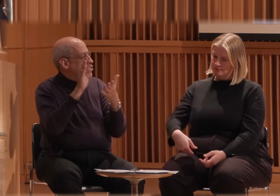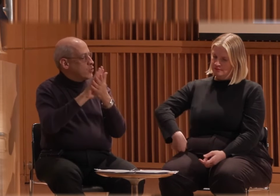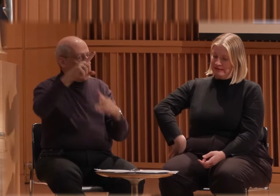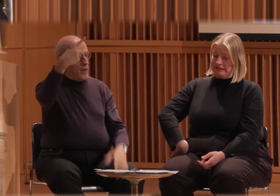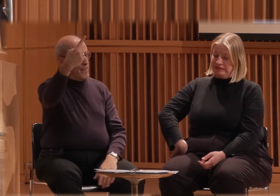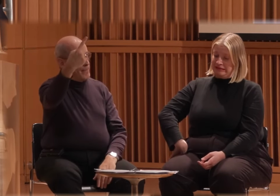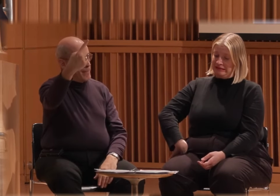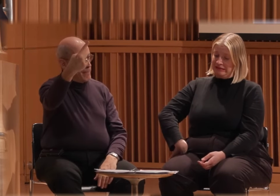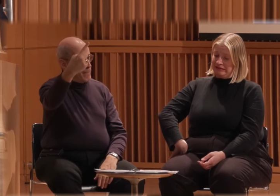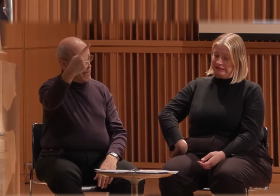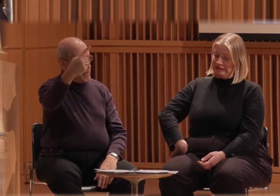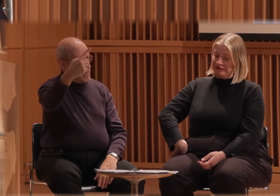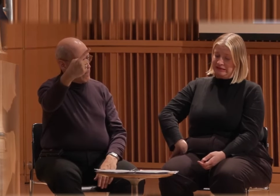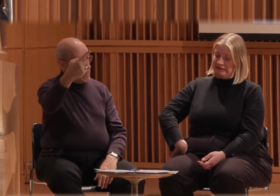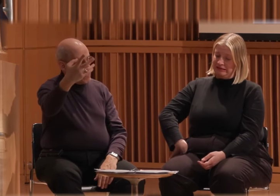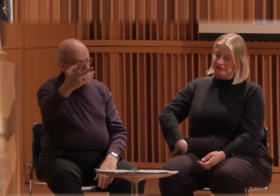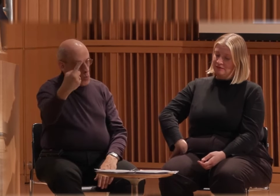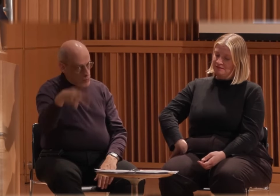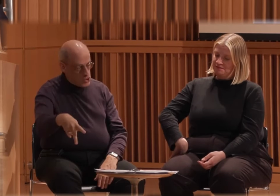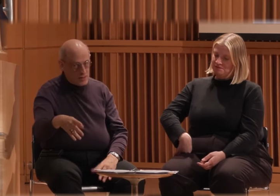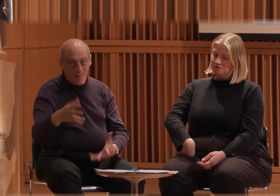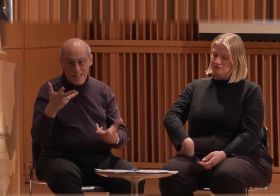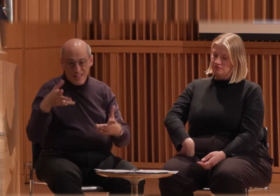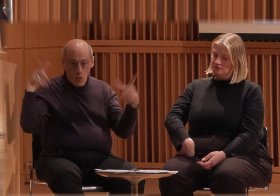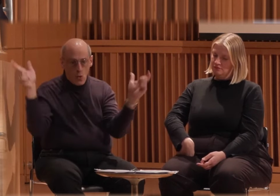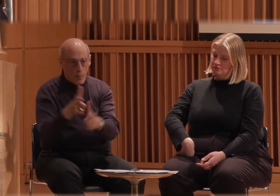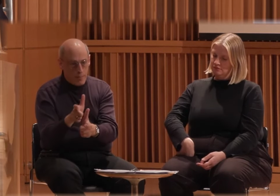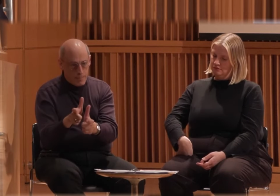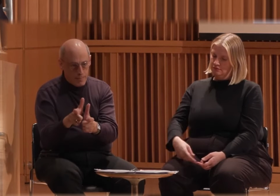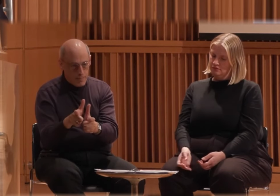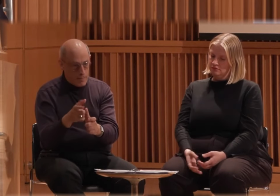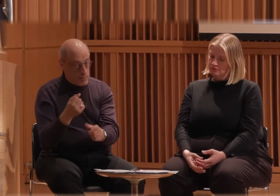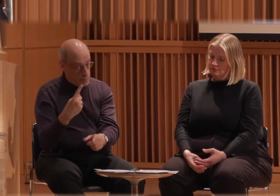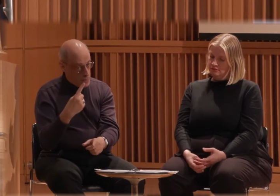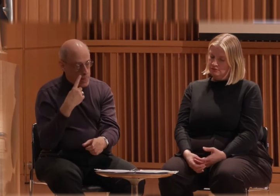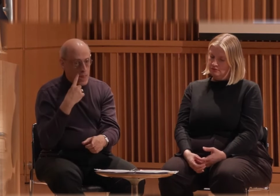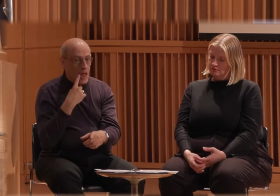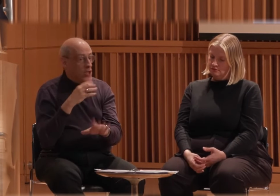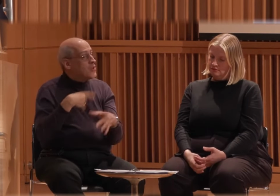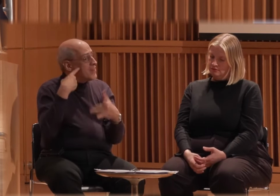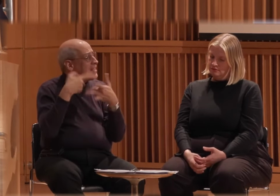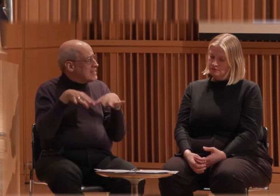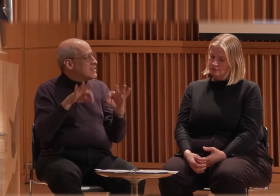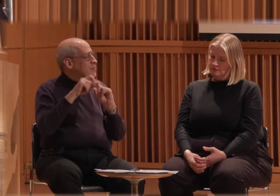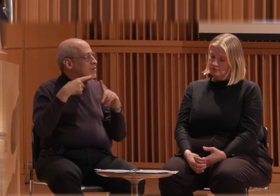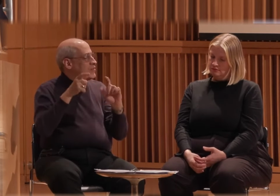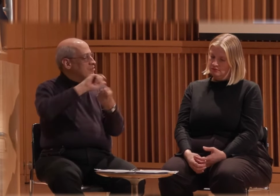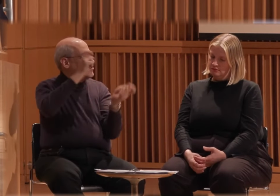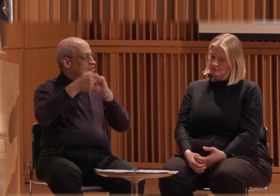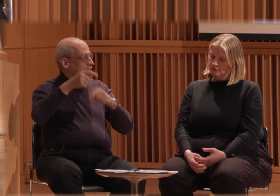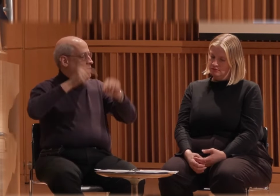one. So that is how much it has dwindled. So I think it's important to reverse